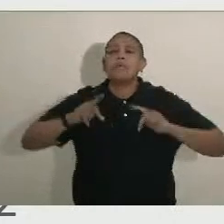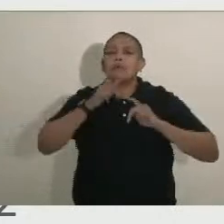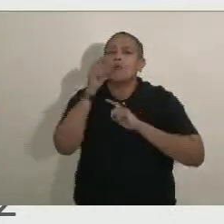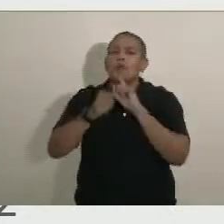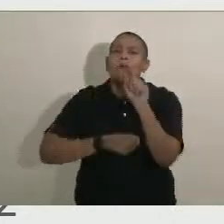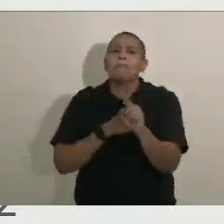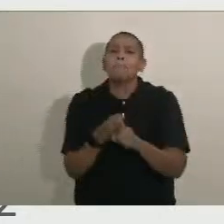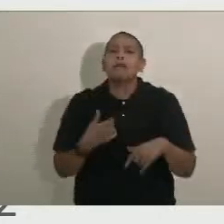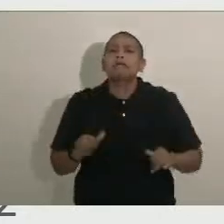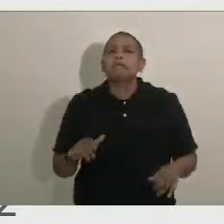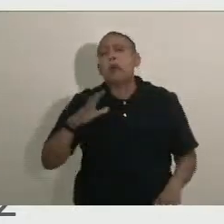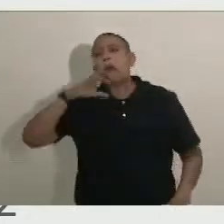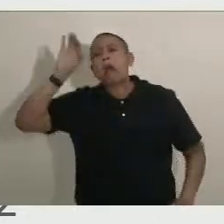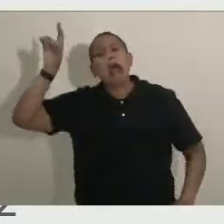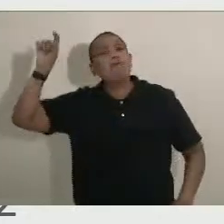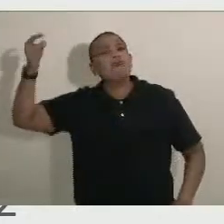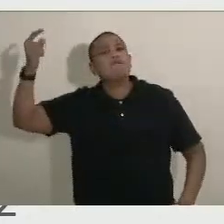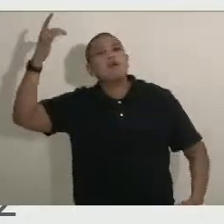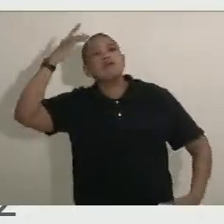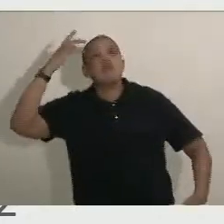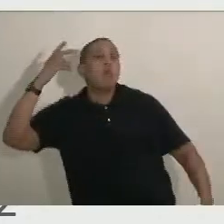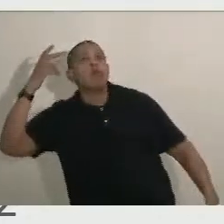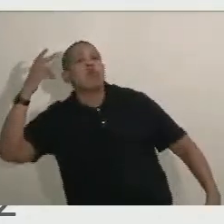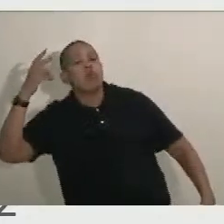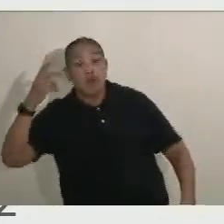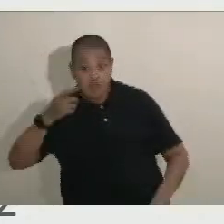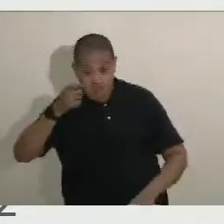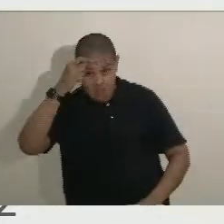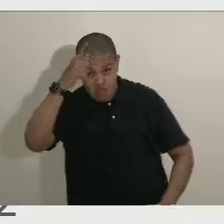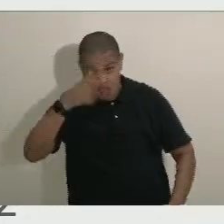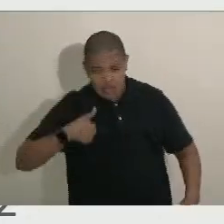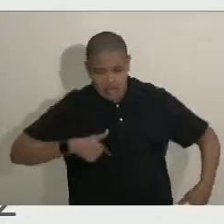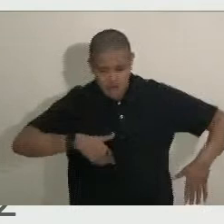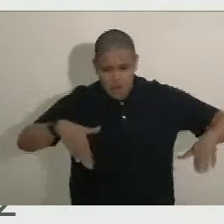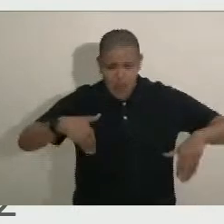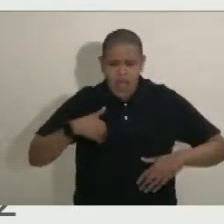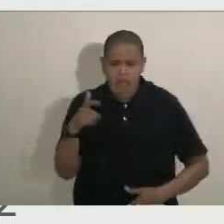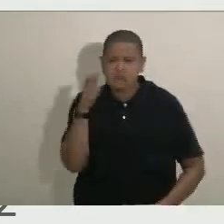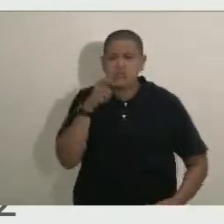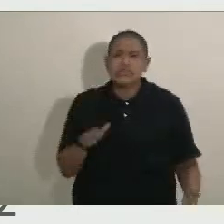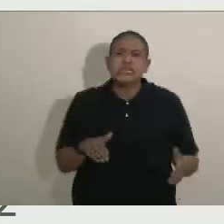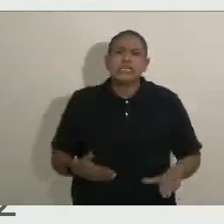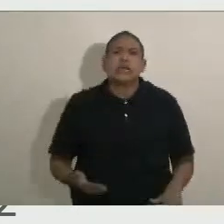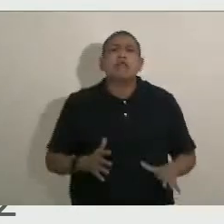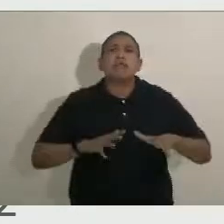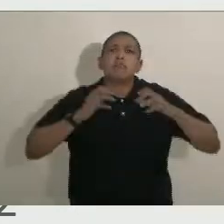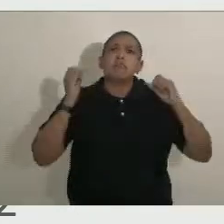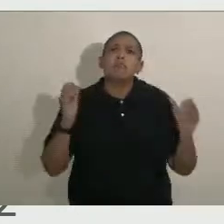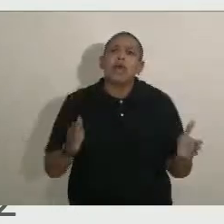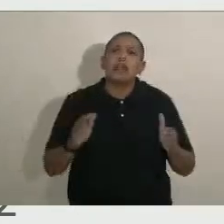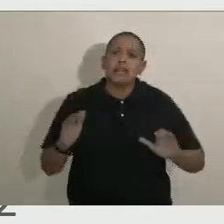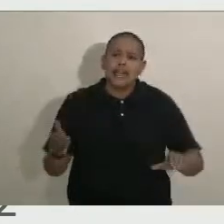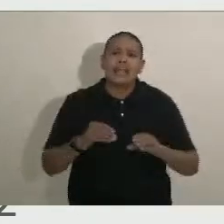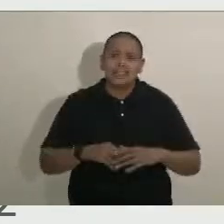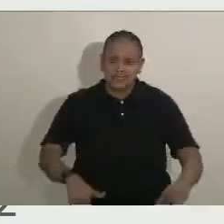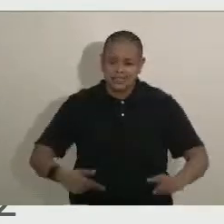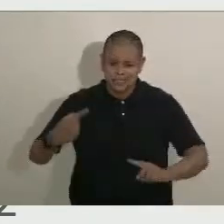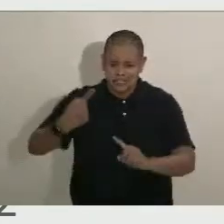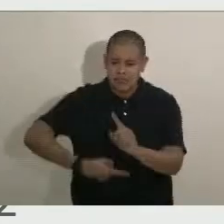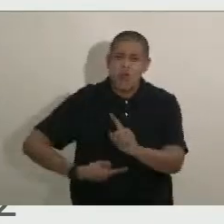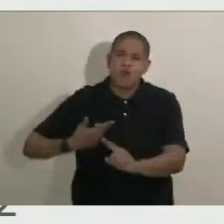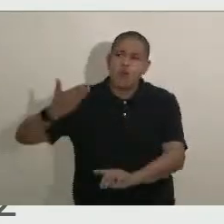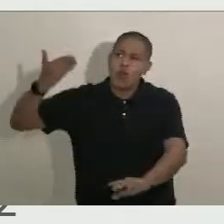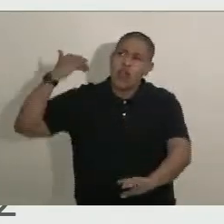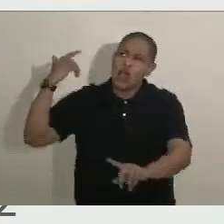affected. Even though we have not had recent deaths, a lot of deaths in this month or